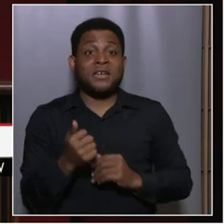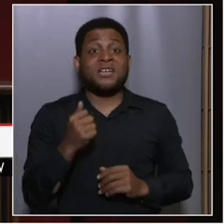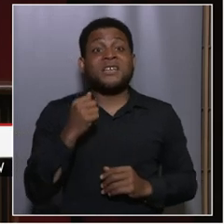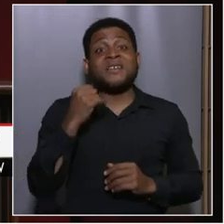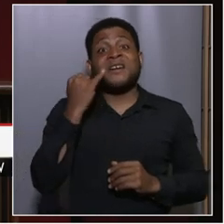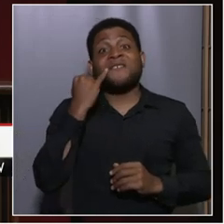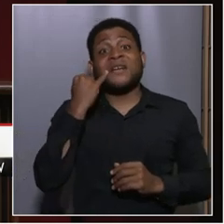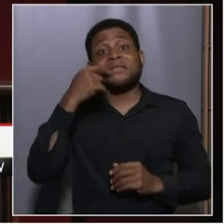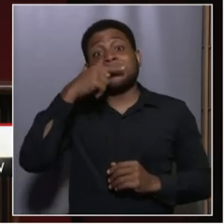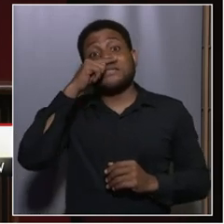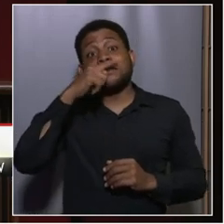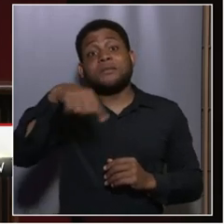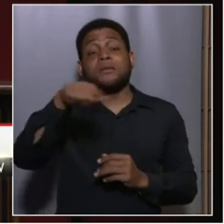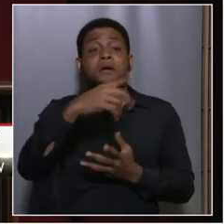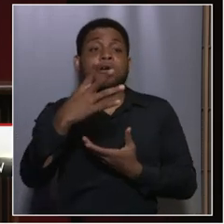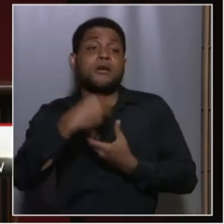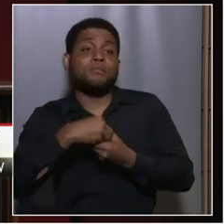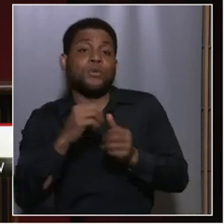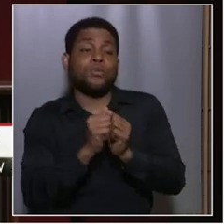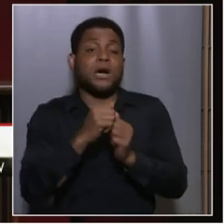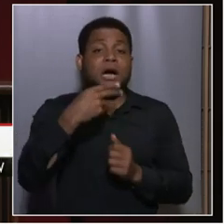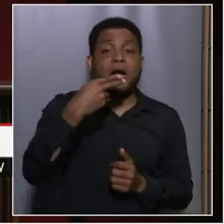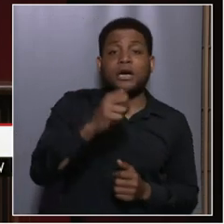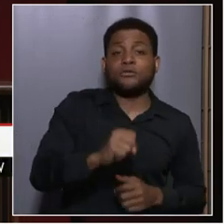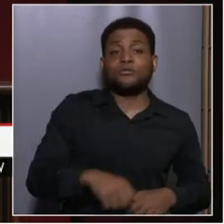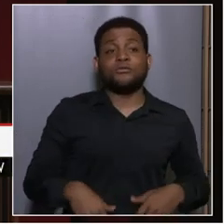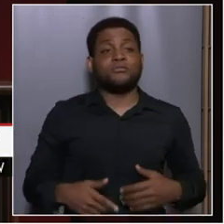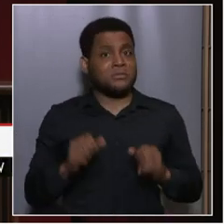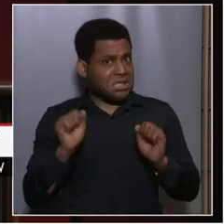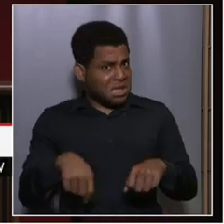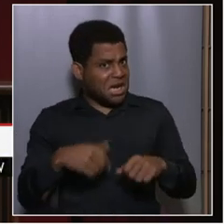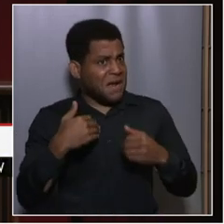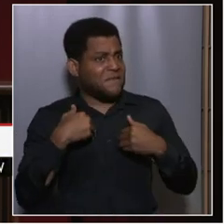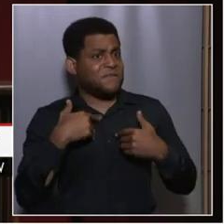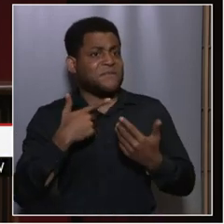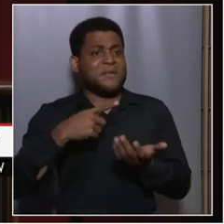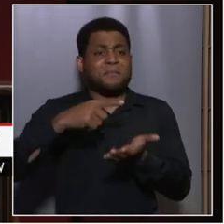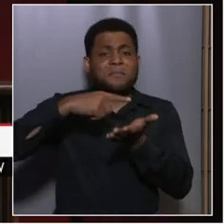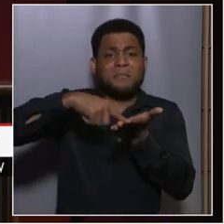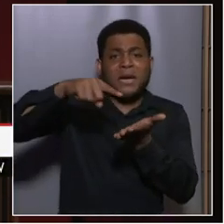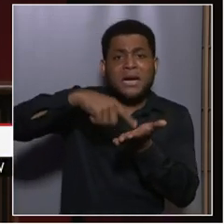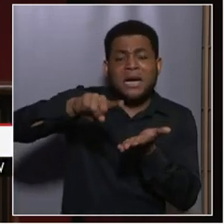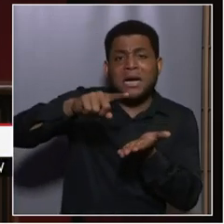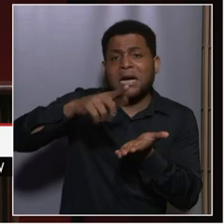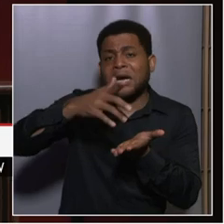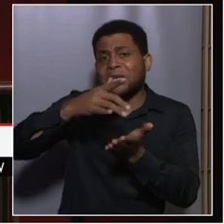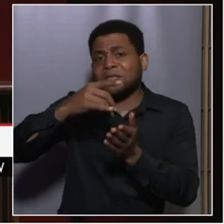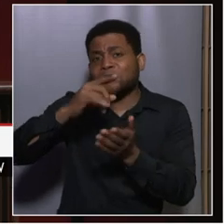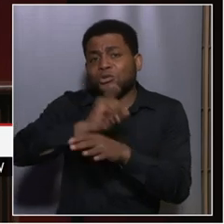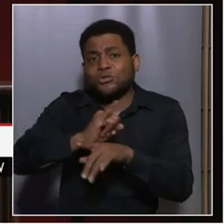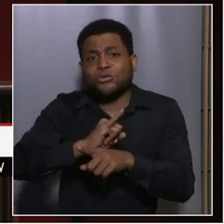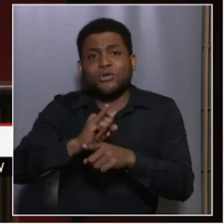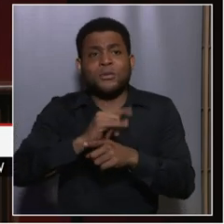that there are opportunities for paid internships and for them to go to college for almost nothing. Did you know that?